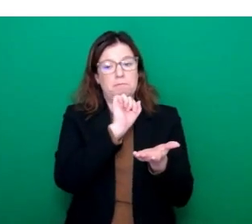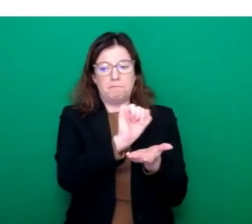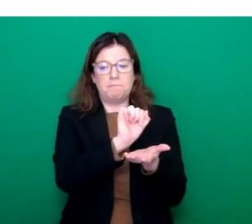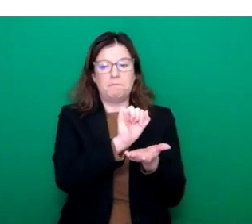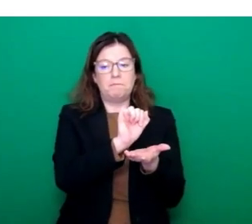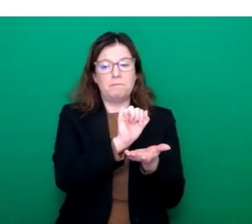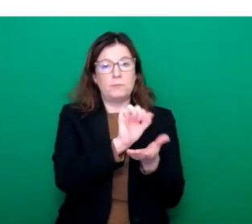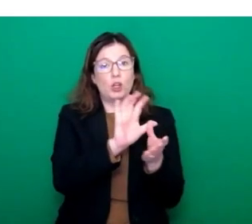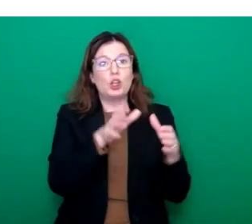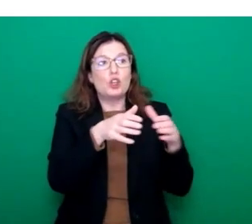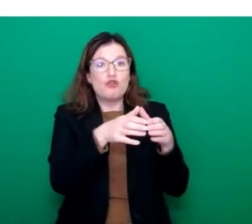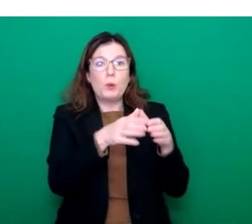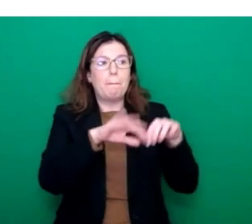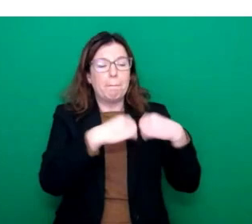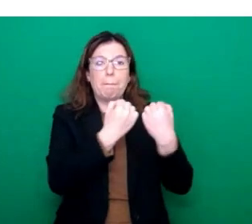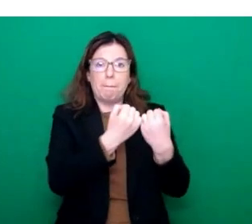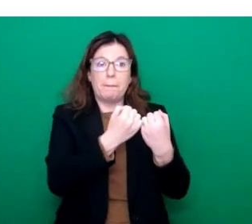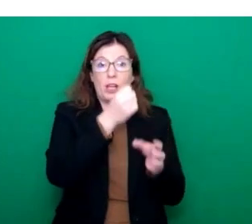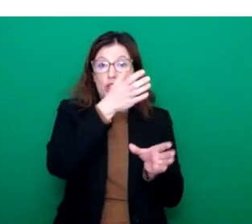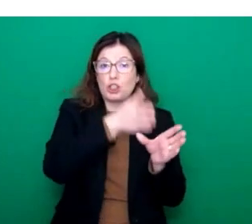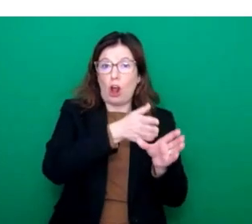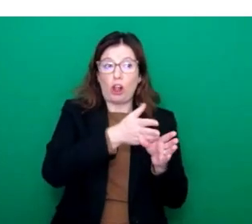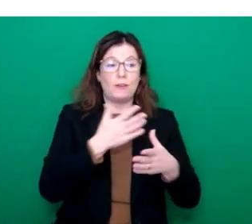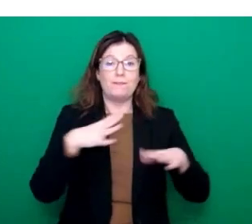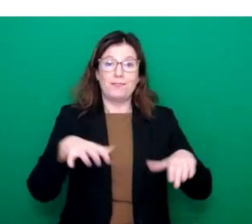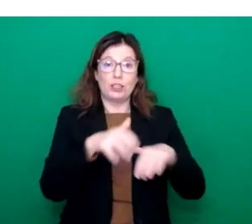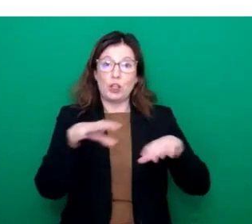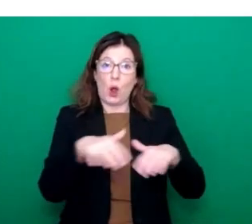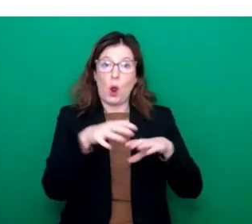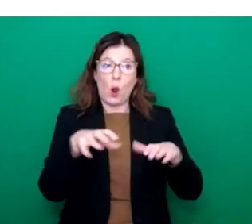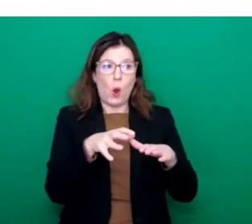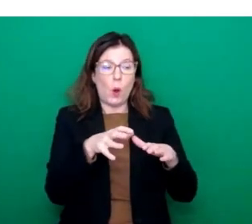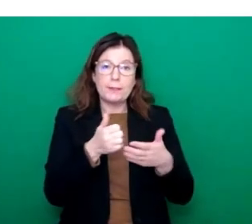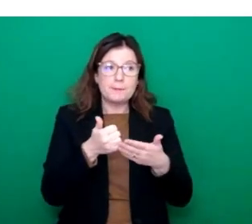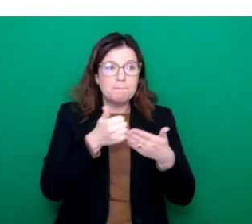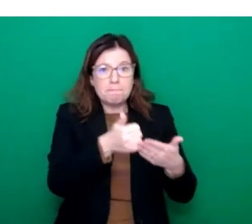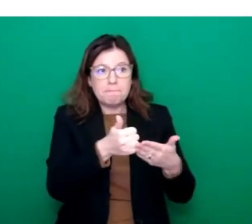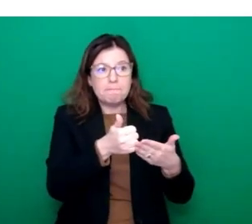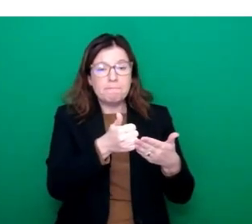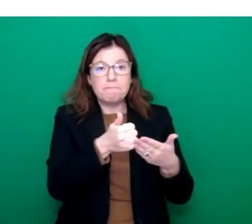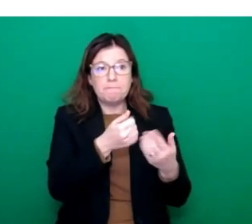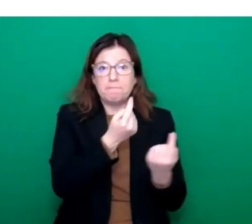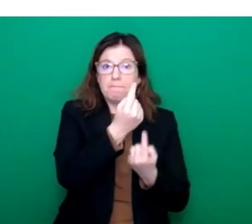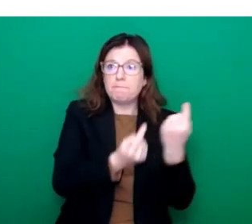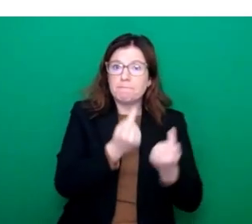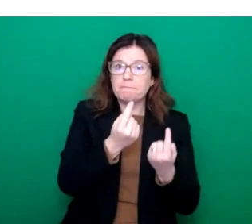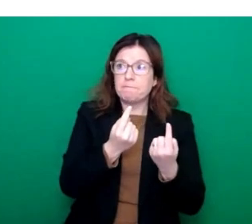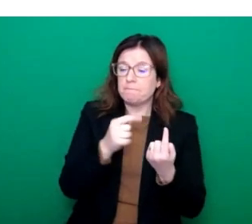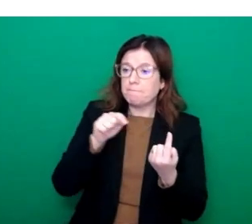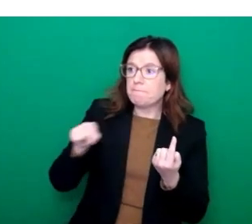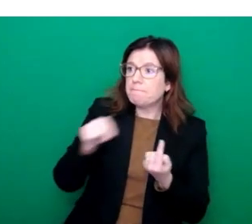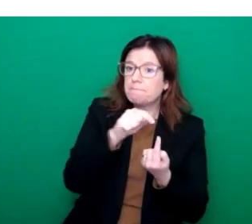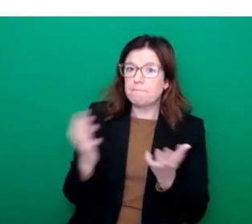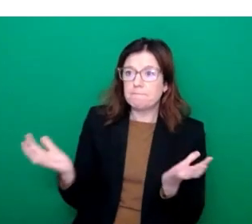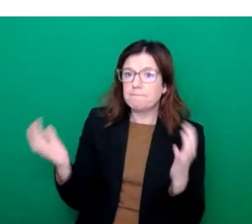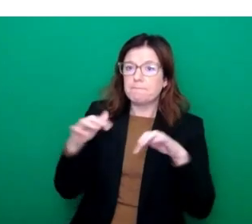group programs that incorporate psychology and physio strategies for people getting to meet each other who are